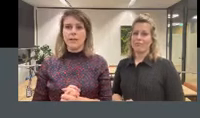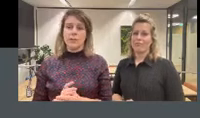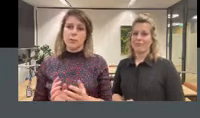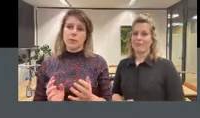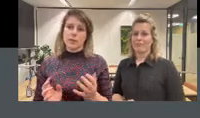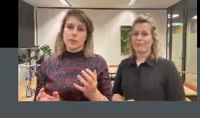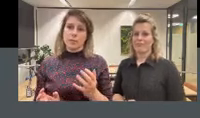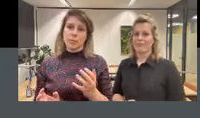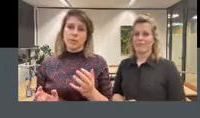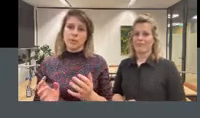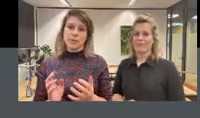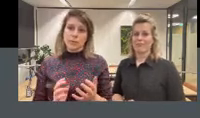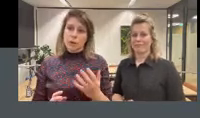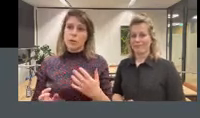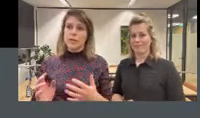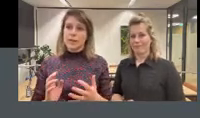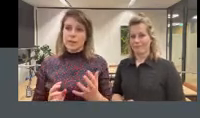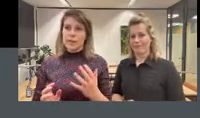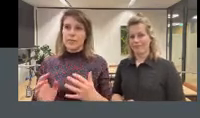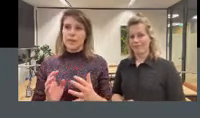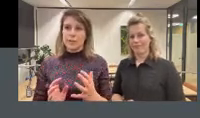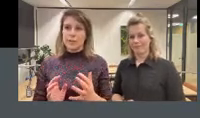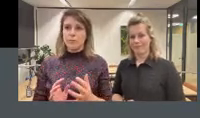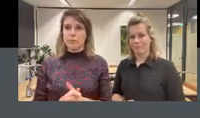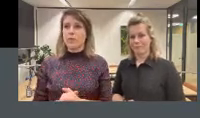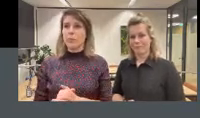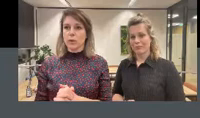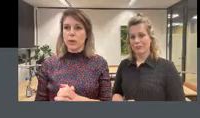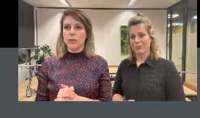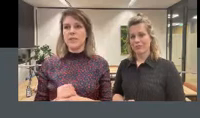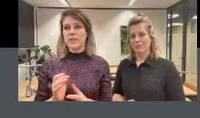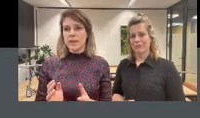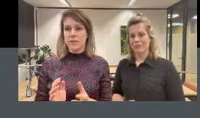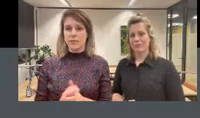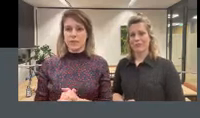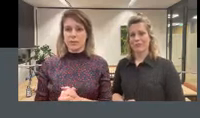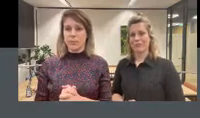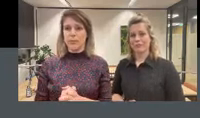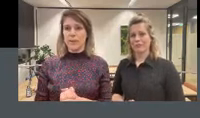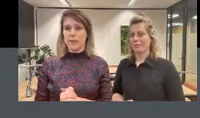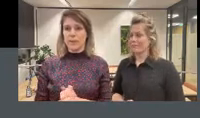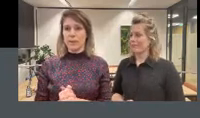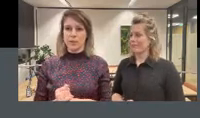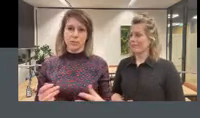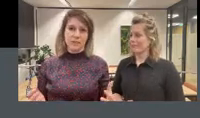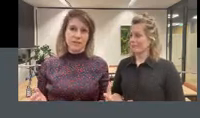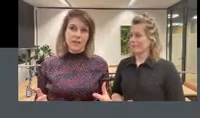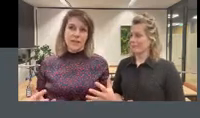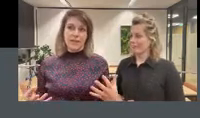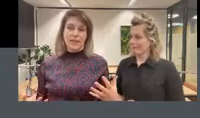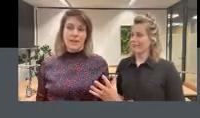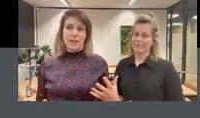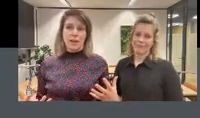And we wanted to look at if the treatment program would also be safe for this population, which